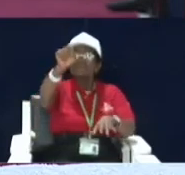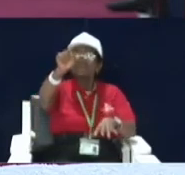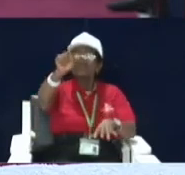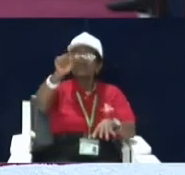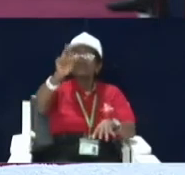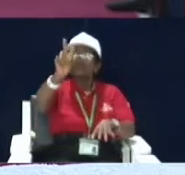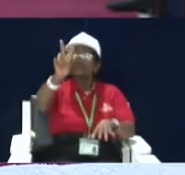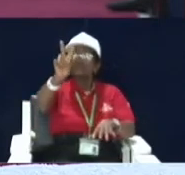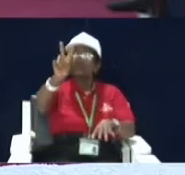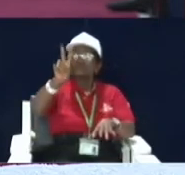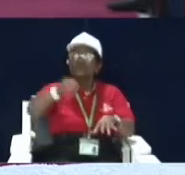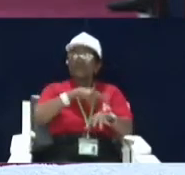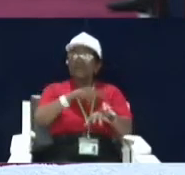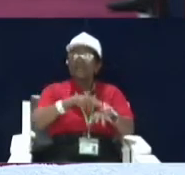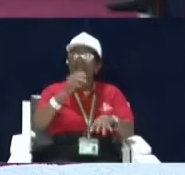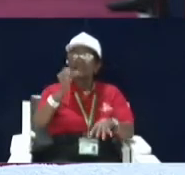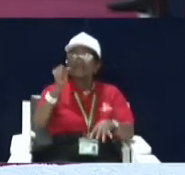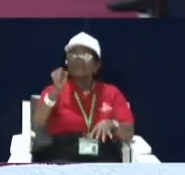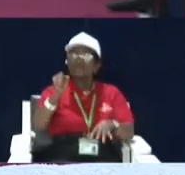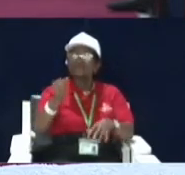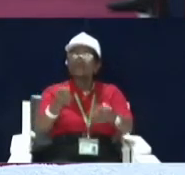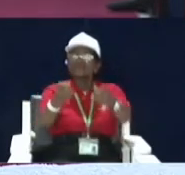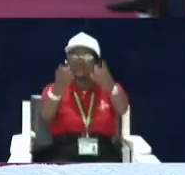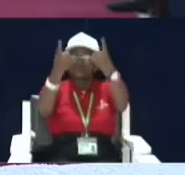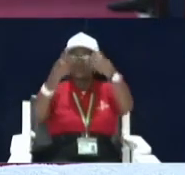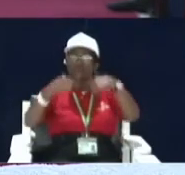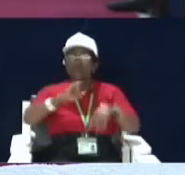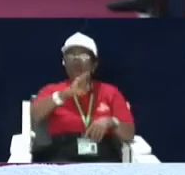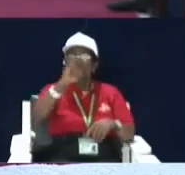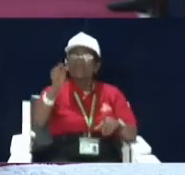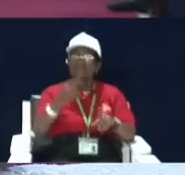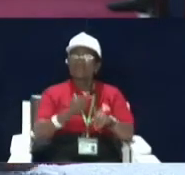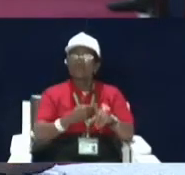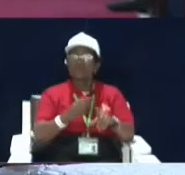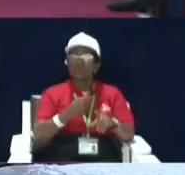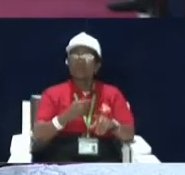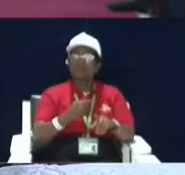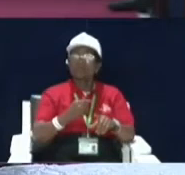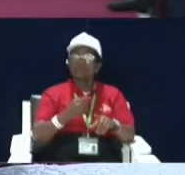nations coming from one womb.